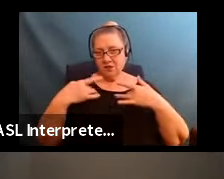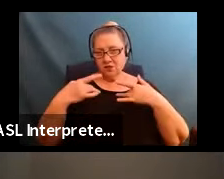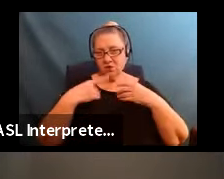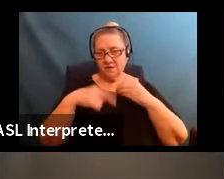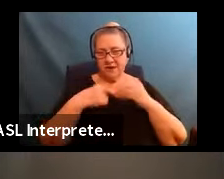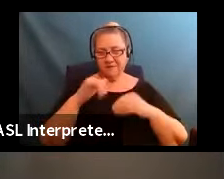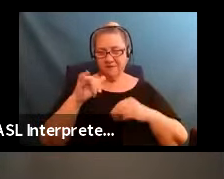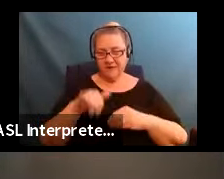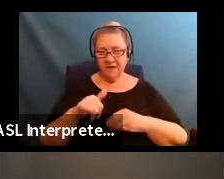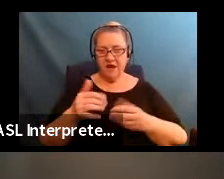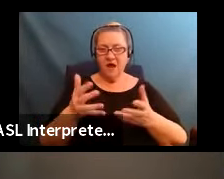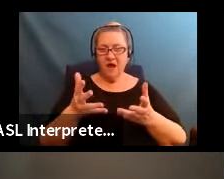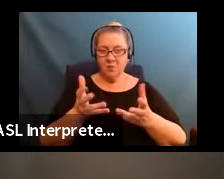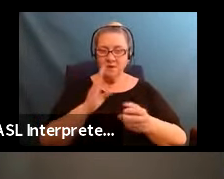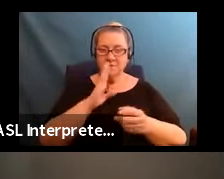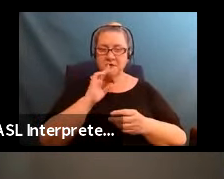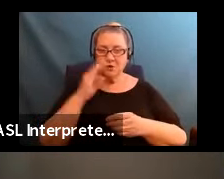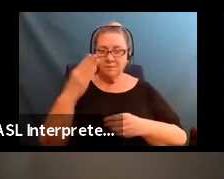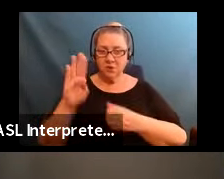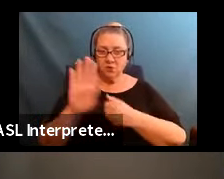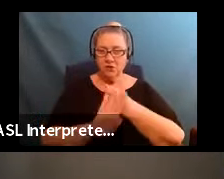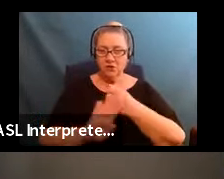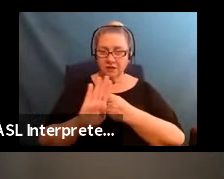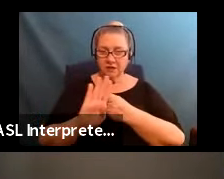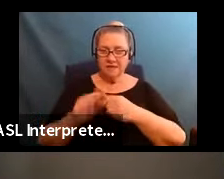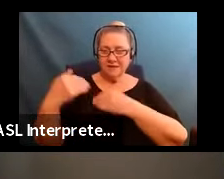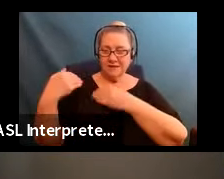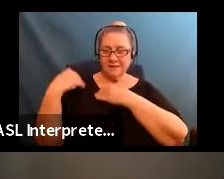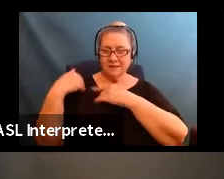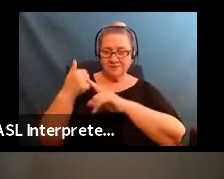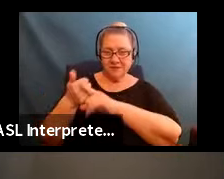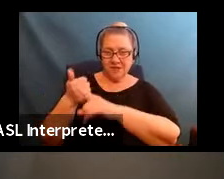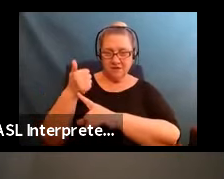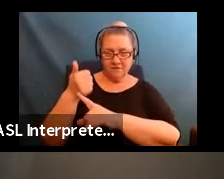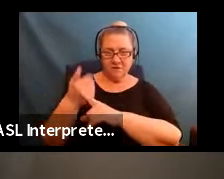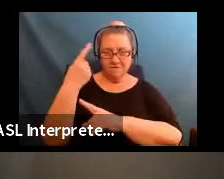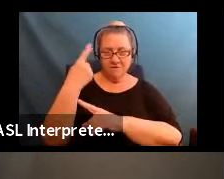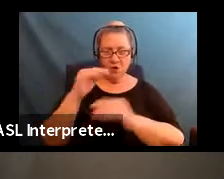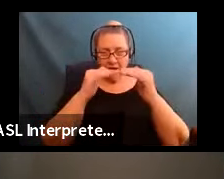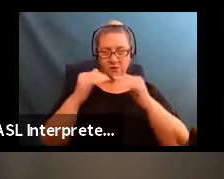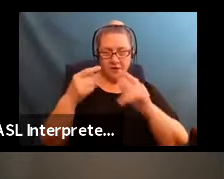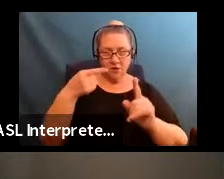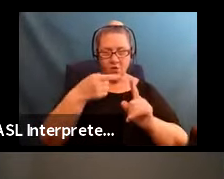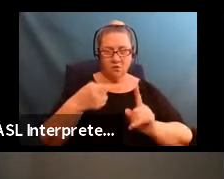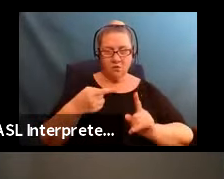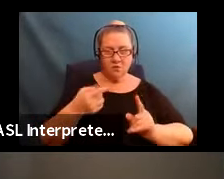Shield is held accountable for the equity goals. And since they're not spelled out in the contract, just wanted to